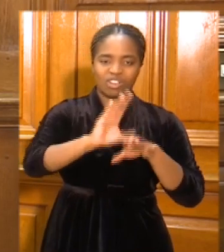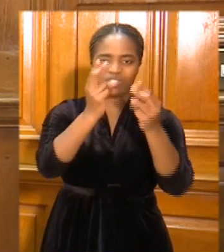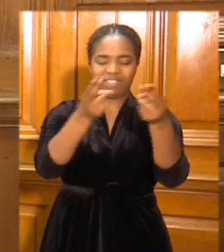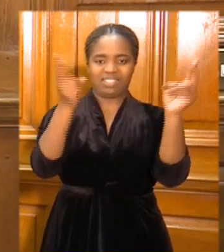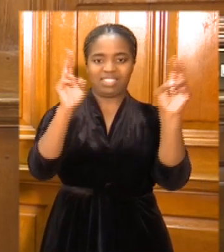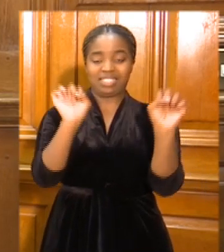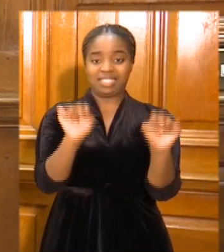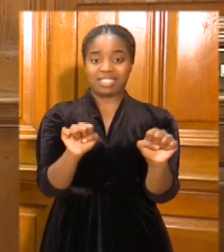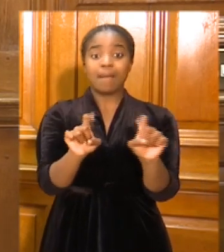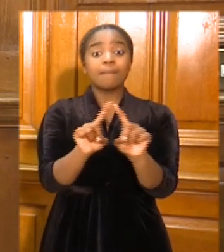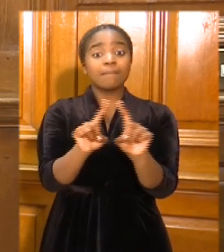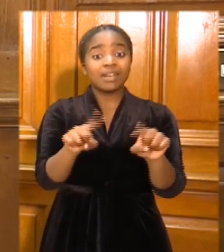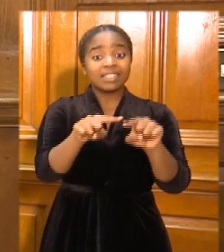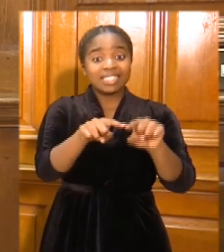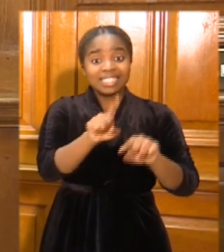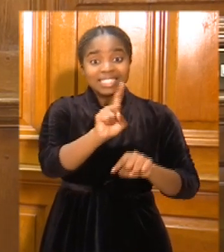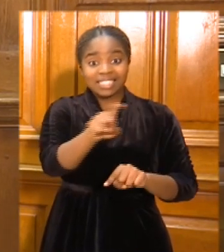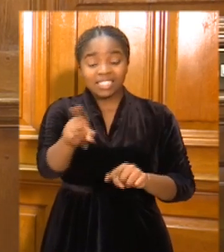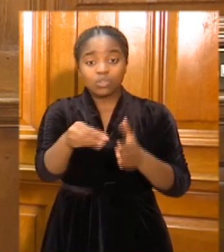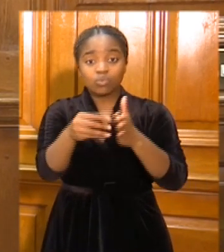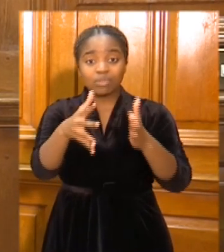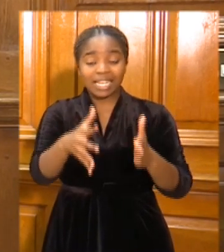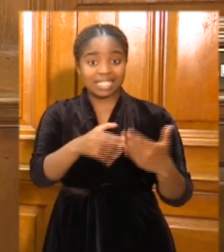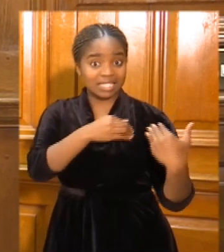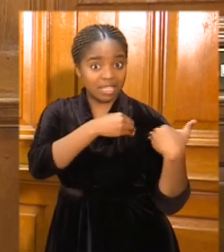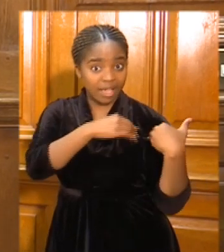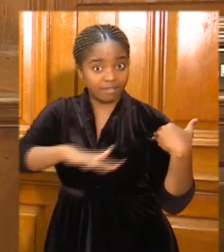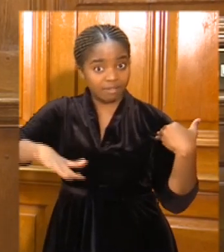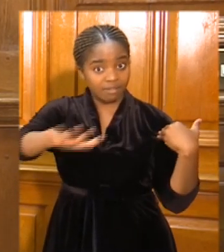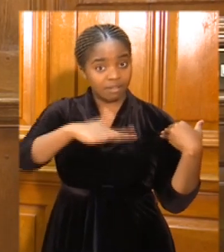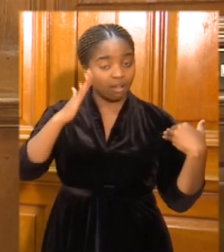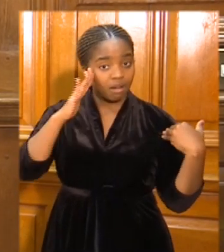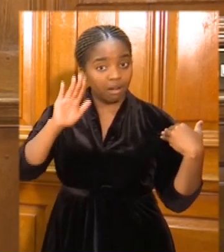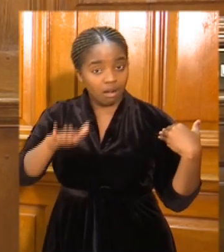on condition that they can be safely accommodated.